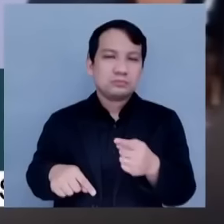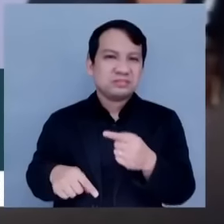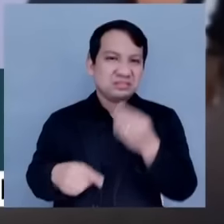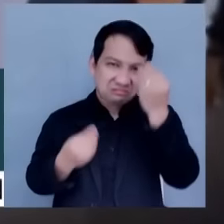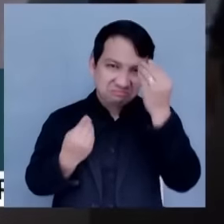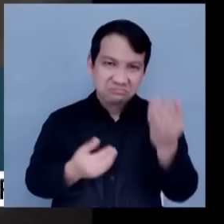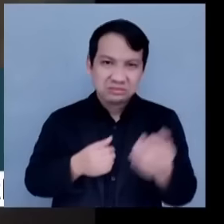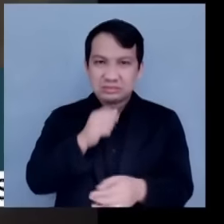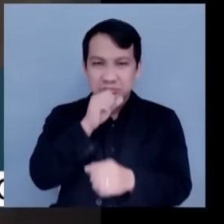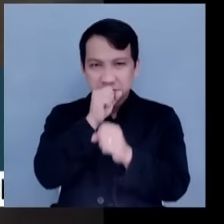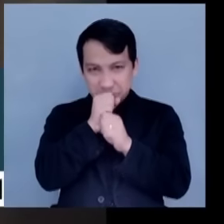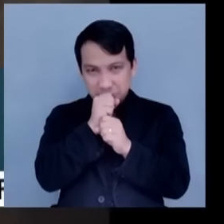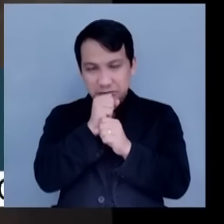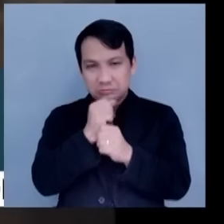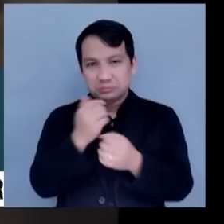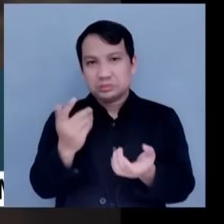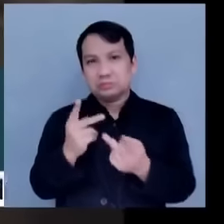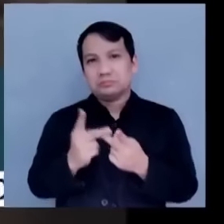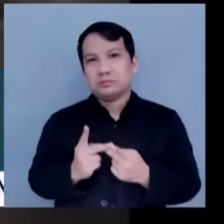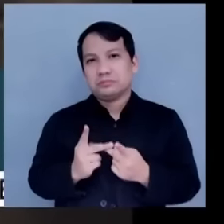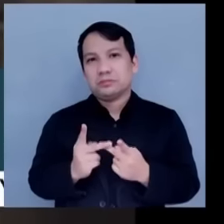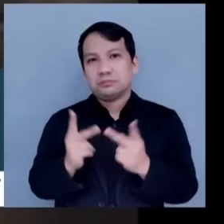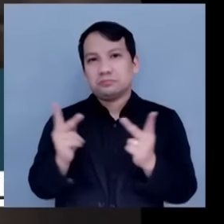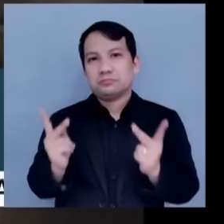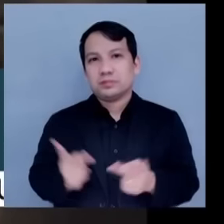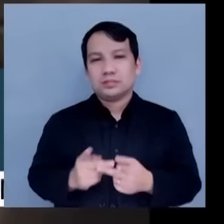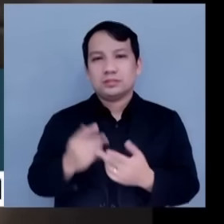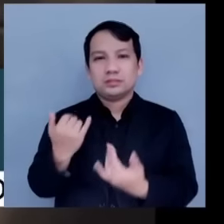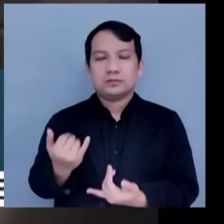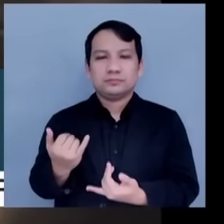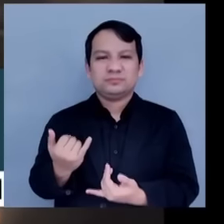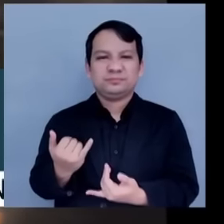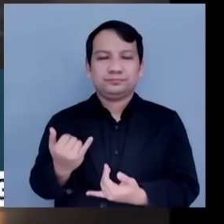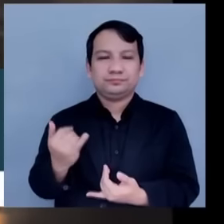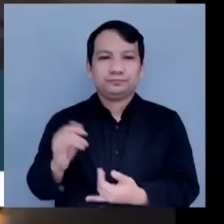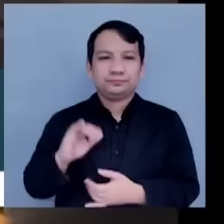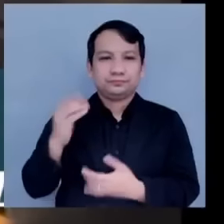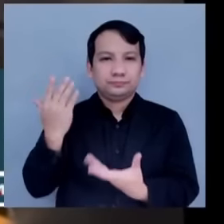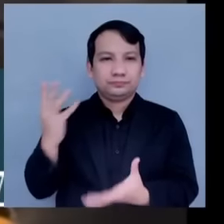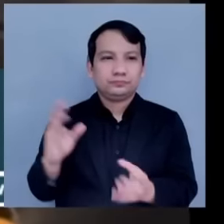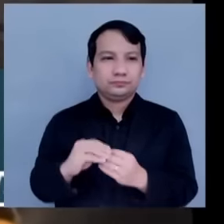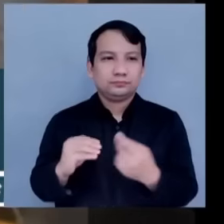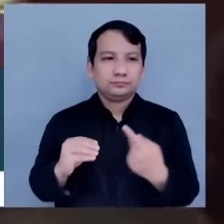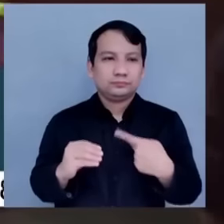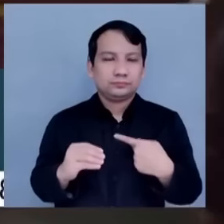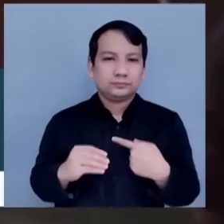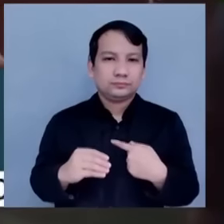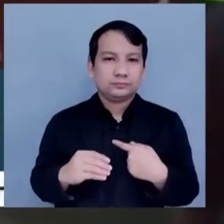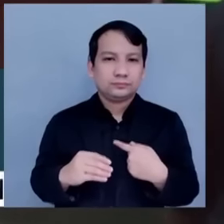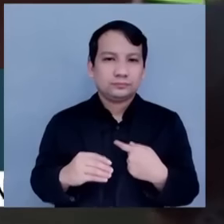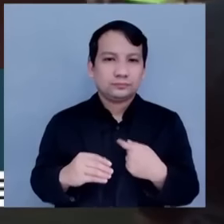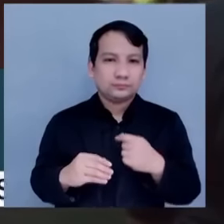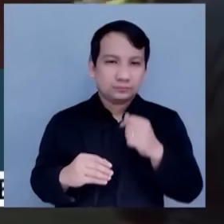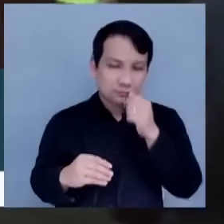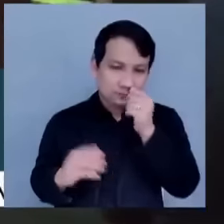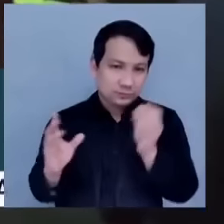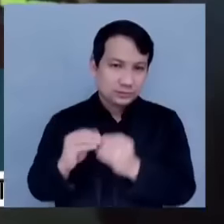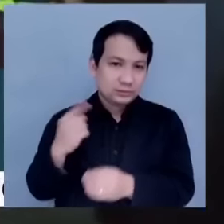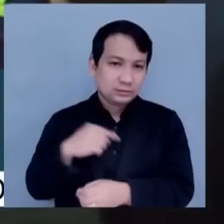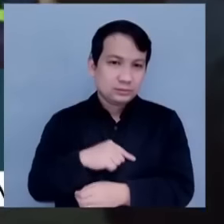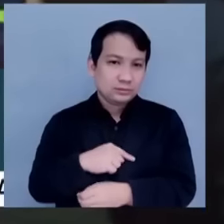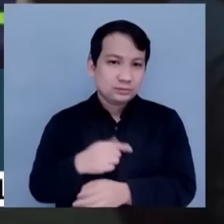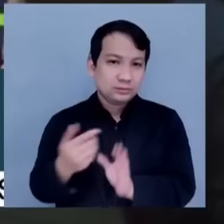at that time. But right now, custodial investigation, zeroing on it, we know